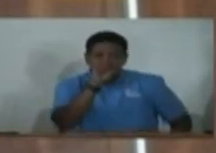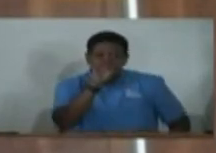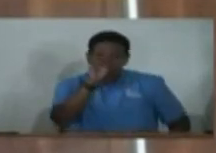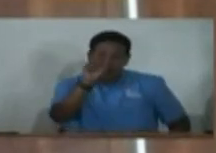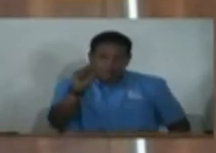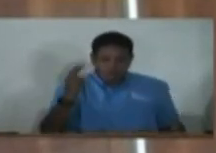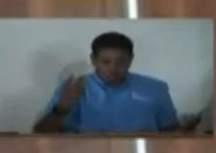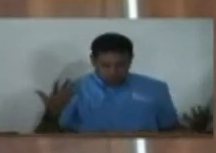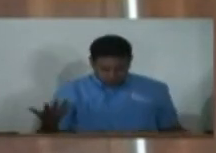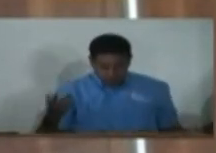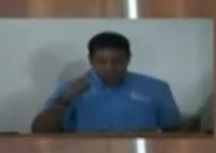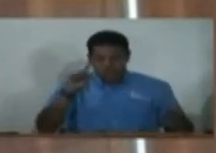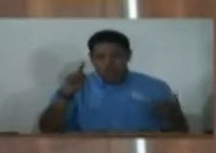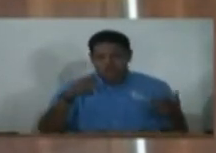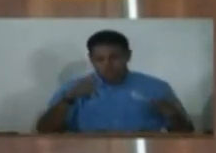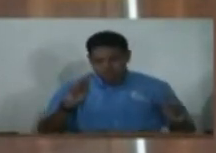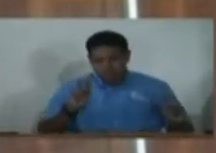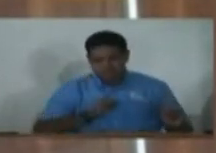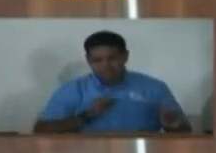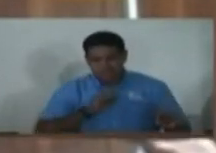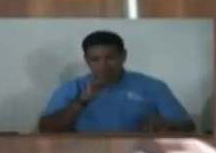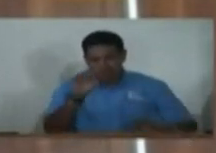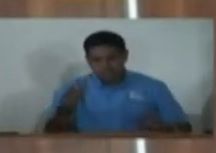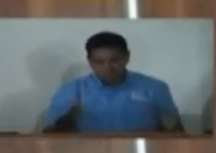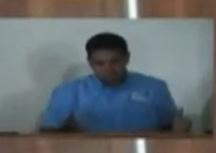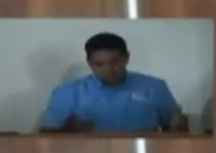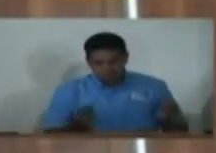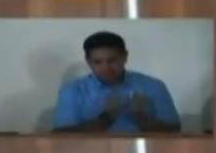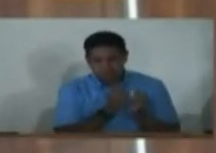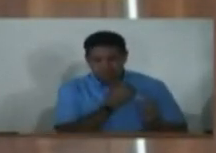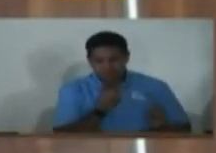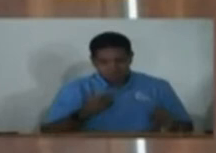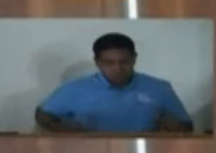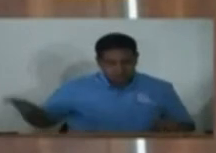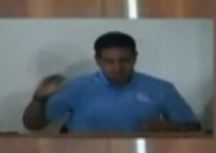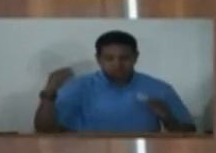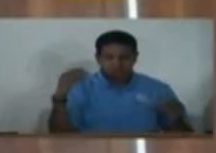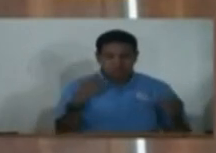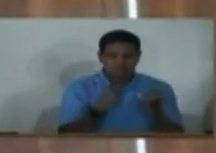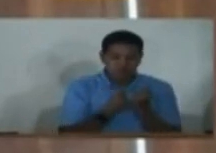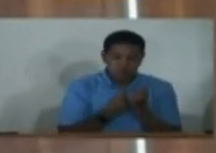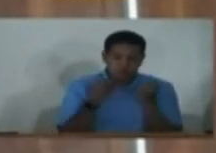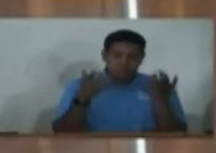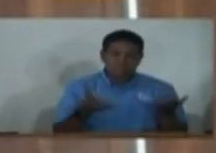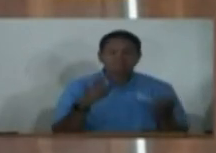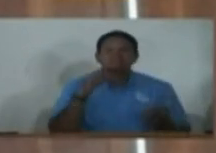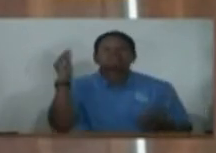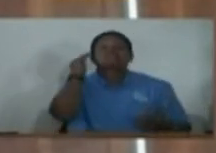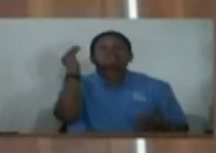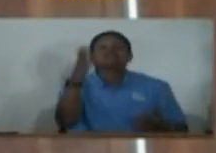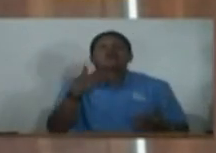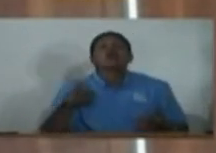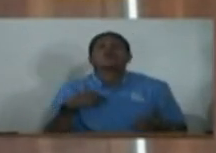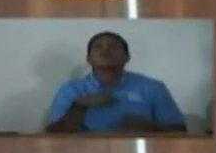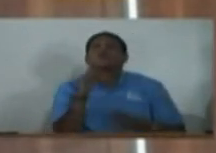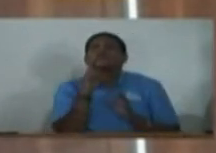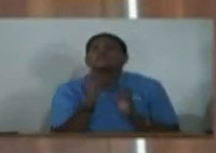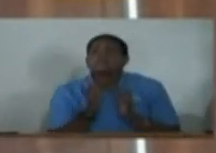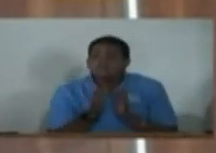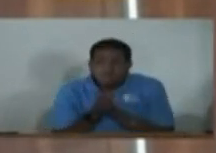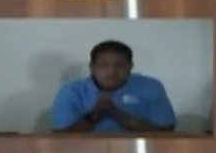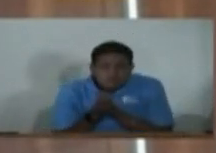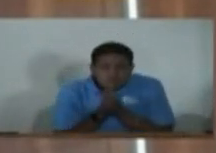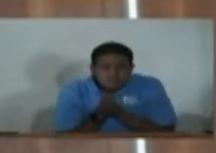with your permission, Madam Speaker, I lend, along with my colleague, the support to this and say that we work very earnestly, or